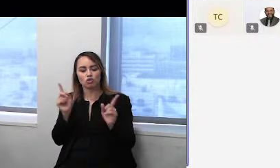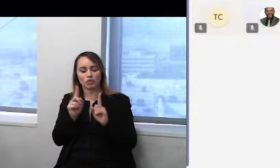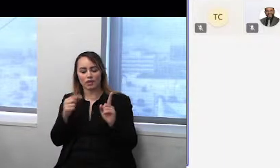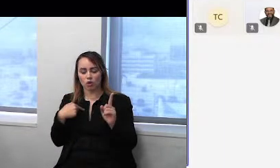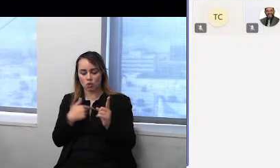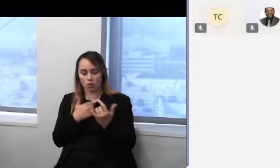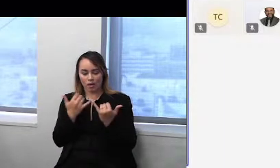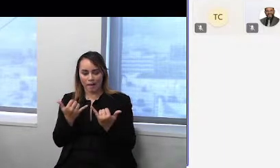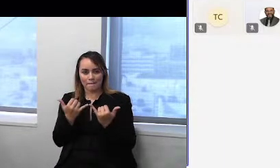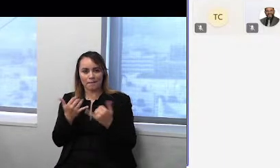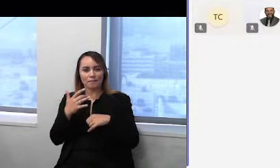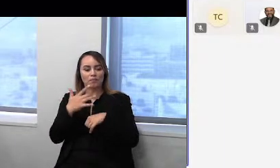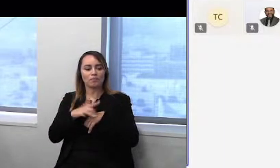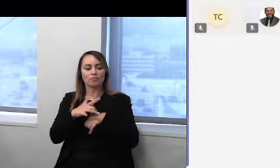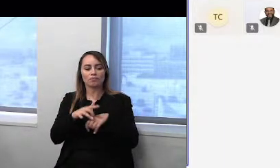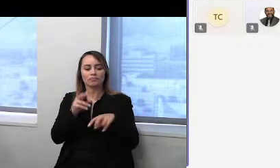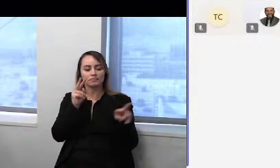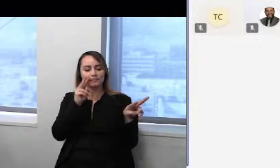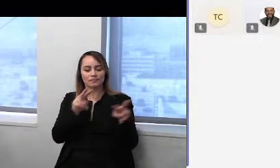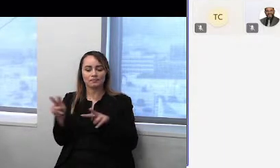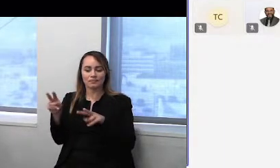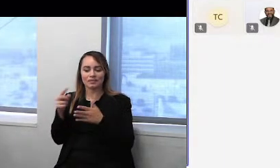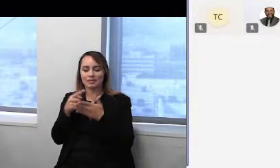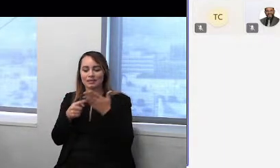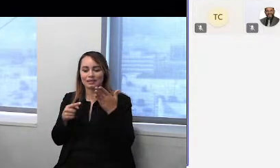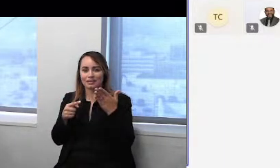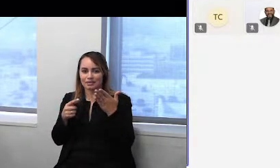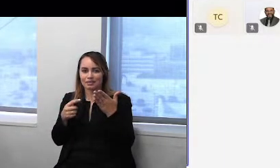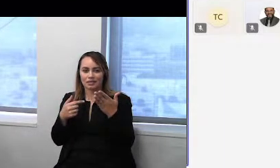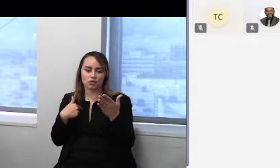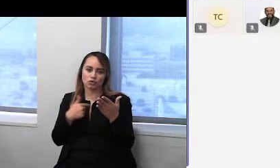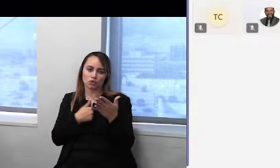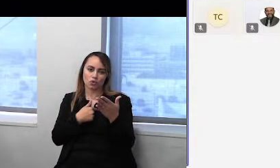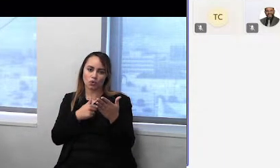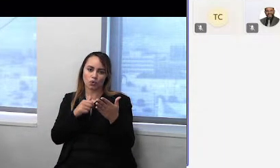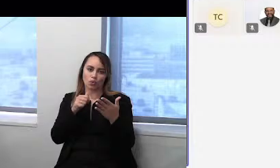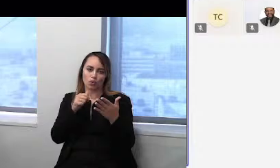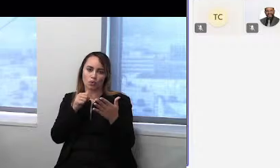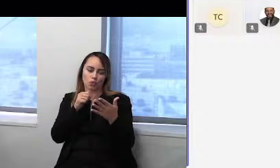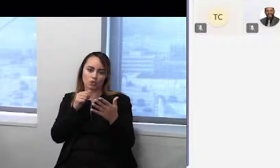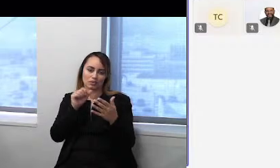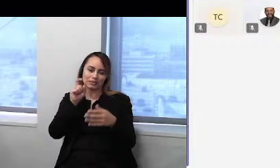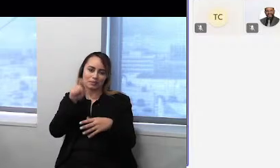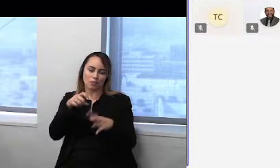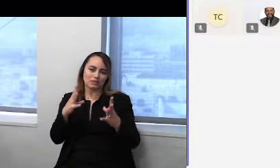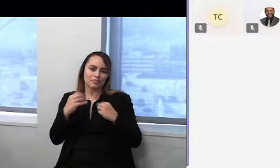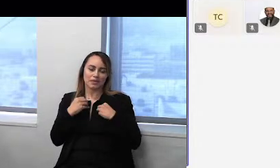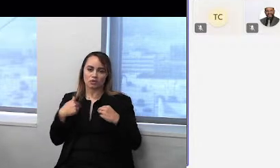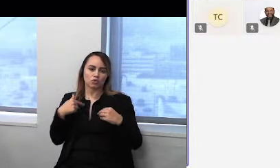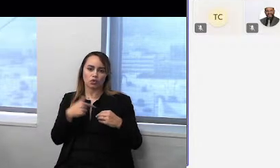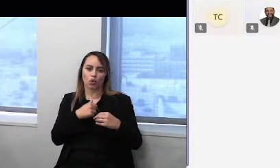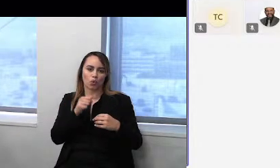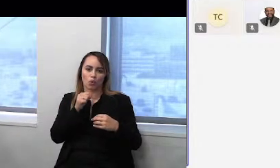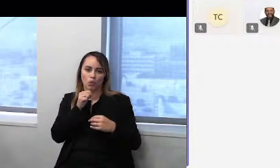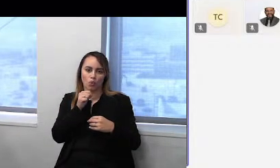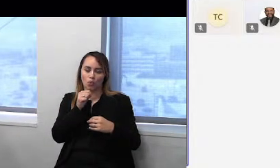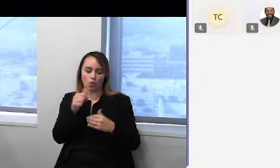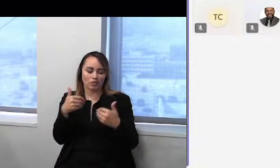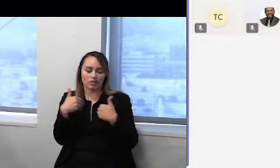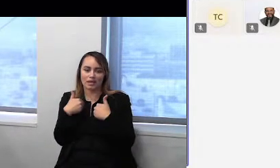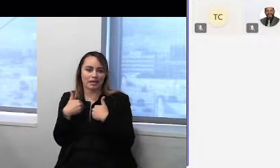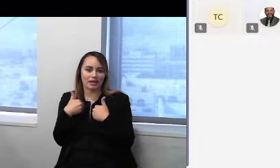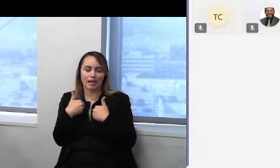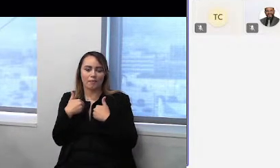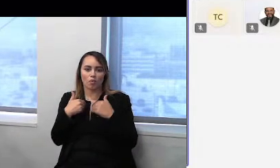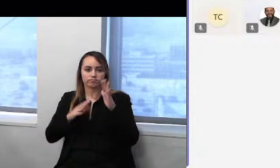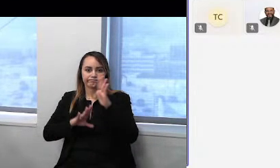I believe we should be. That's just to be very sincere. We don't have enough evolution in that long-term planning